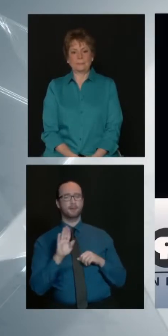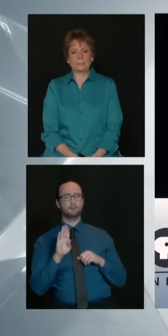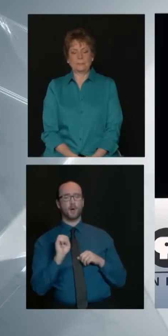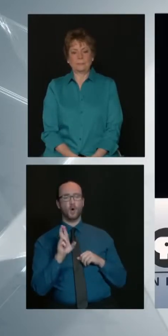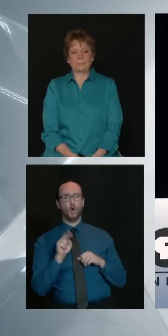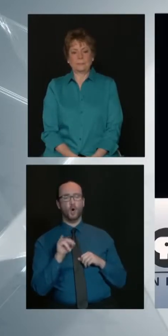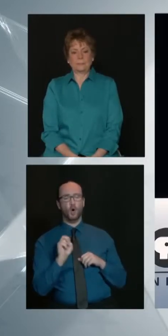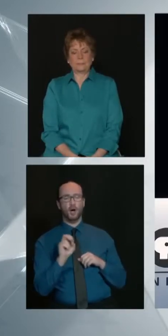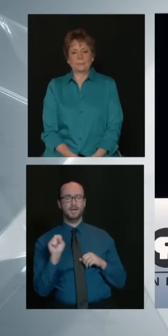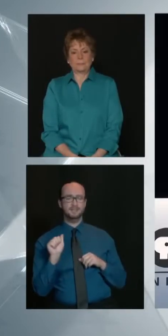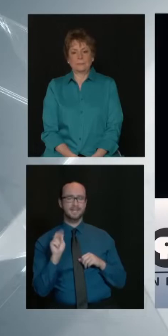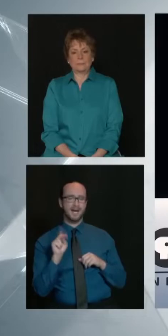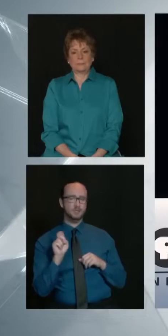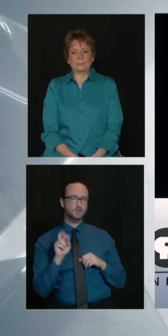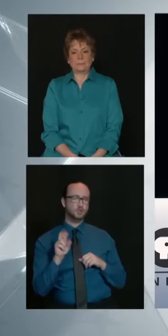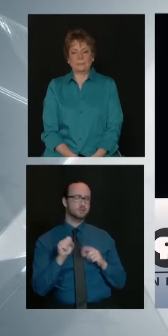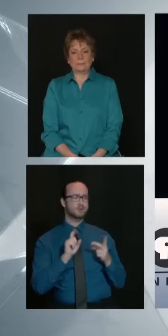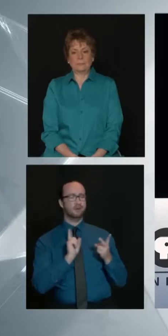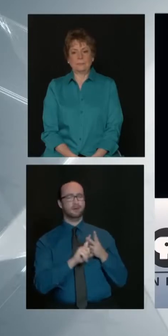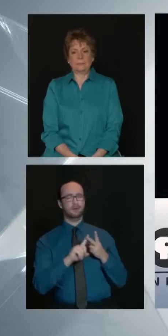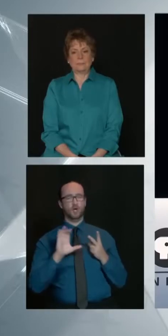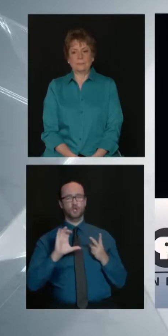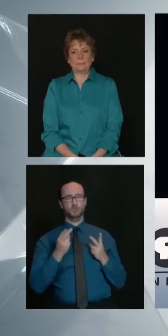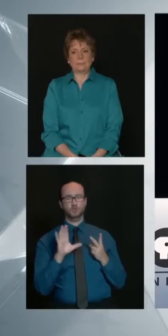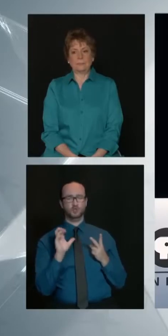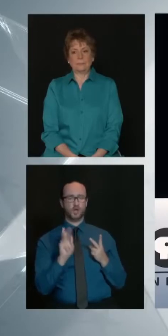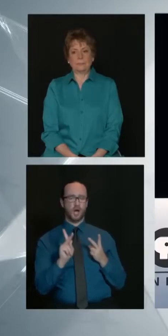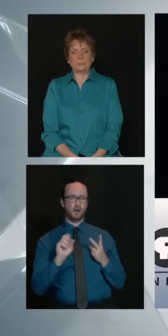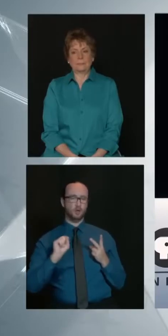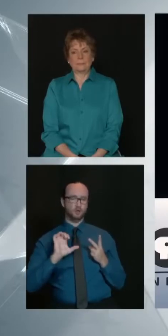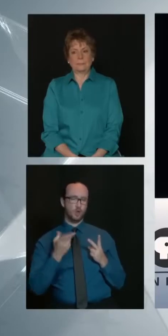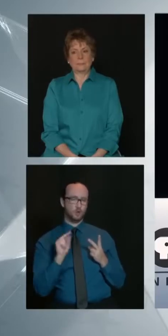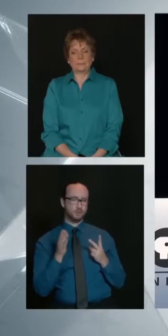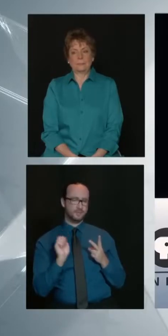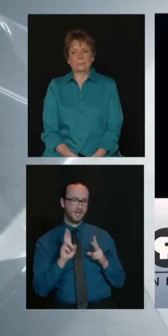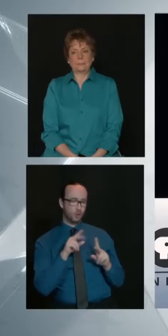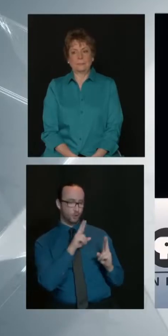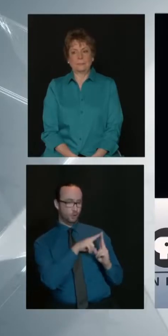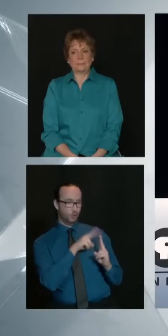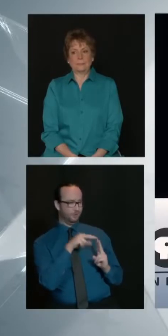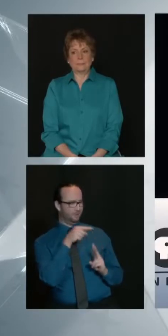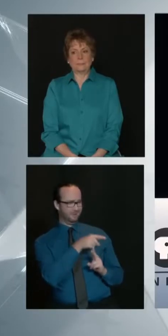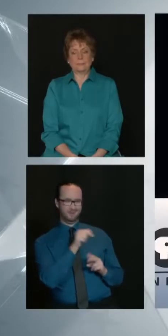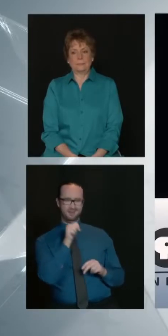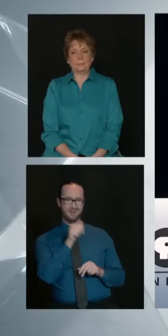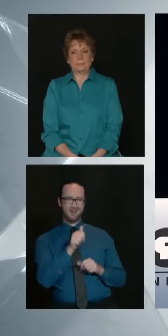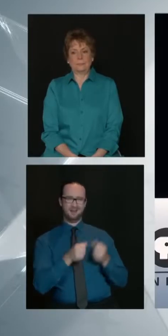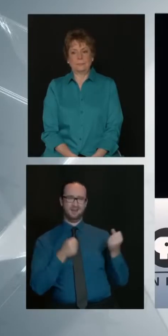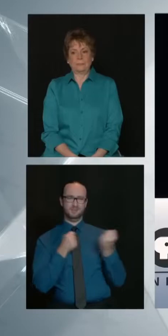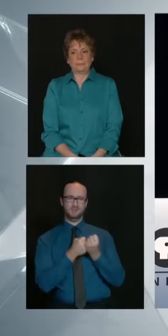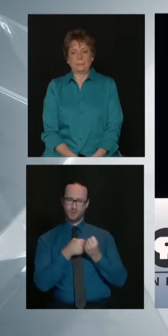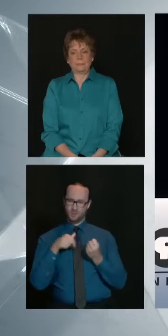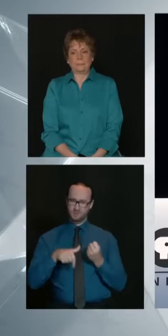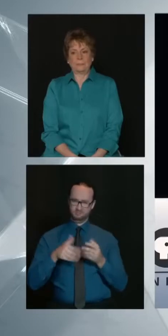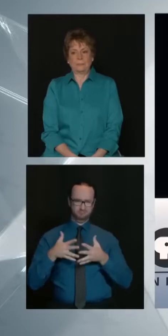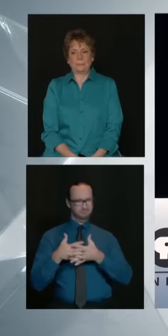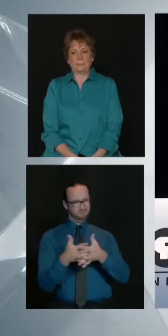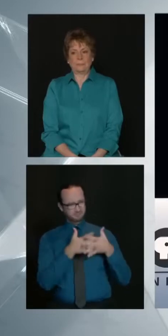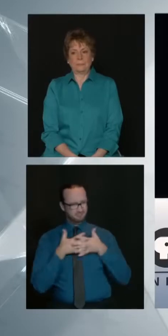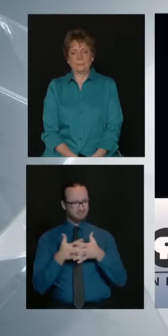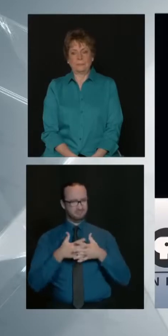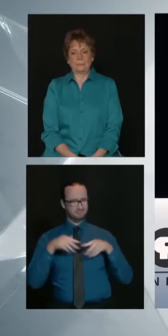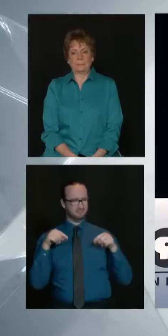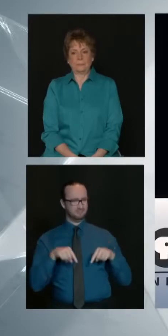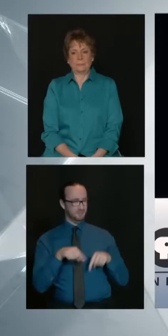to enforce federal law, who don't believe in borders. Apparently, they don't believe in our national sovereignty because they've turned over the entire border zone to Mexican